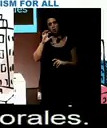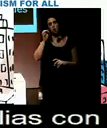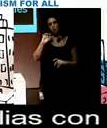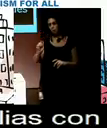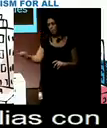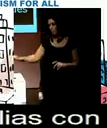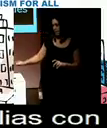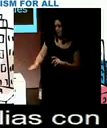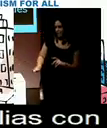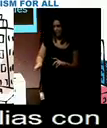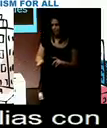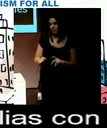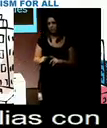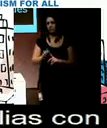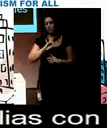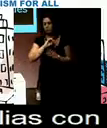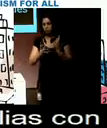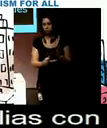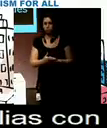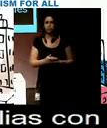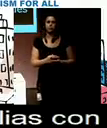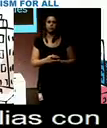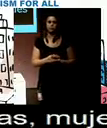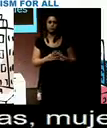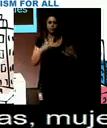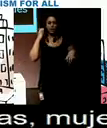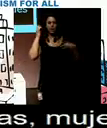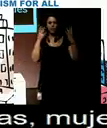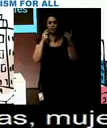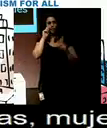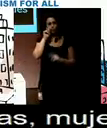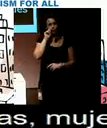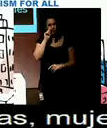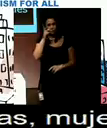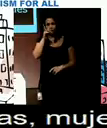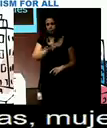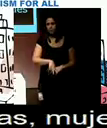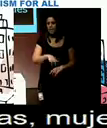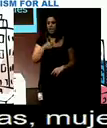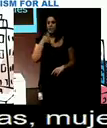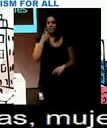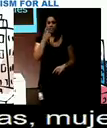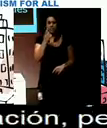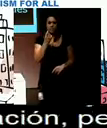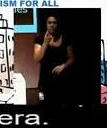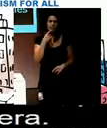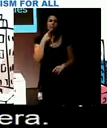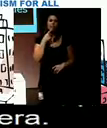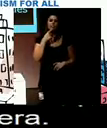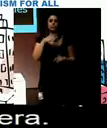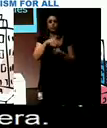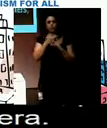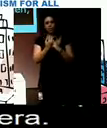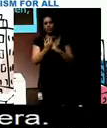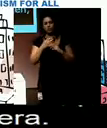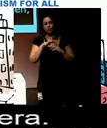Pregnant women, elderly people, people carrying luggage. In tourist activities, it's